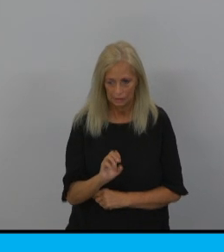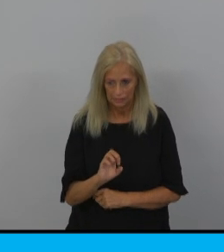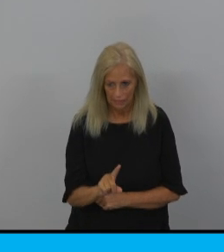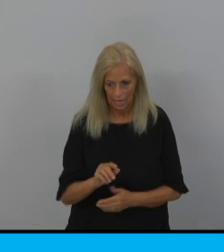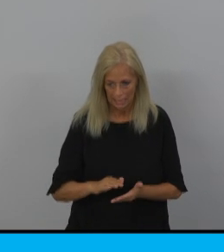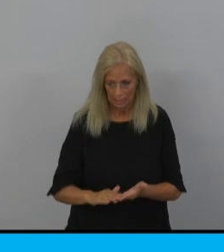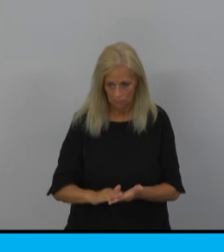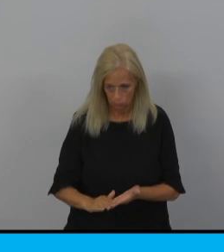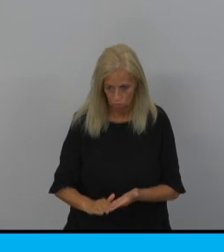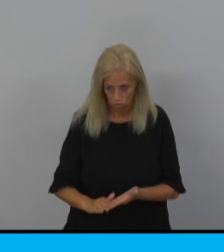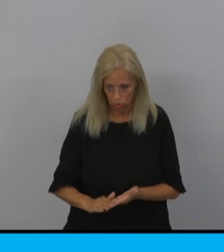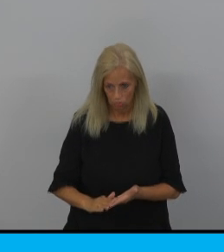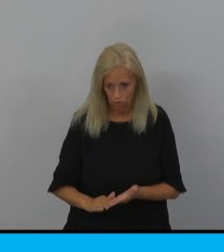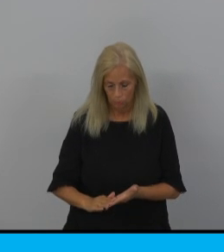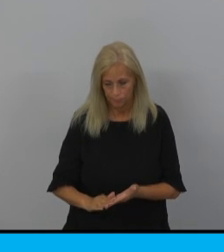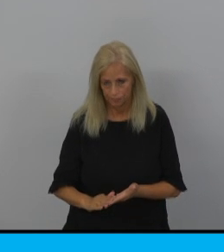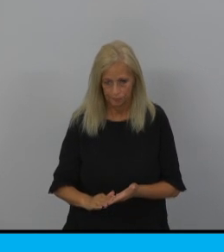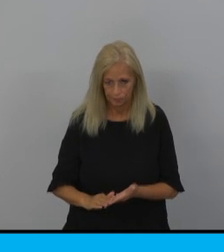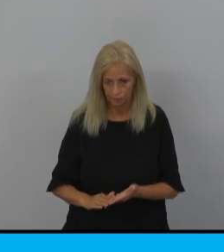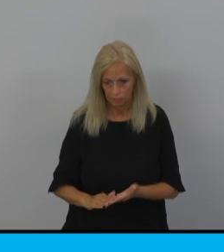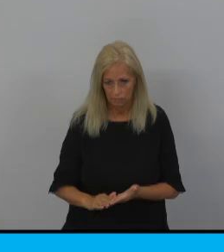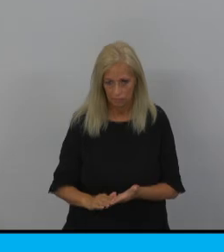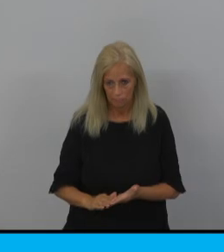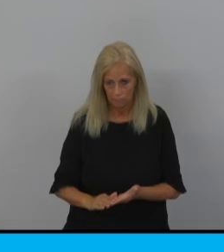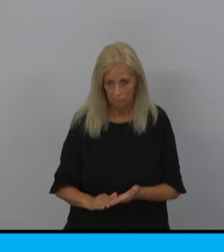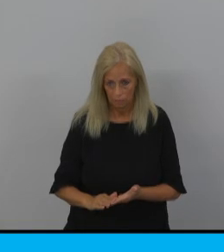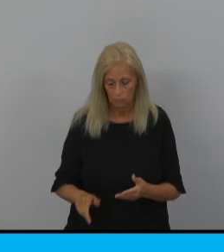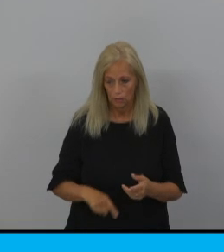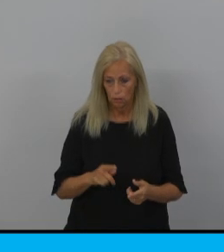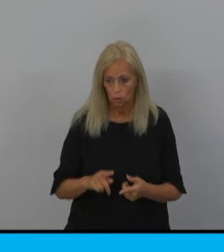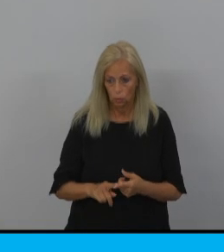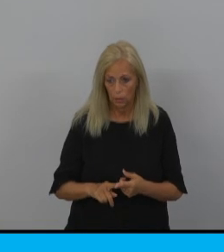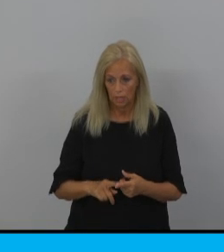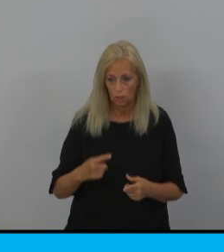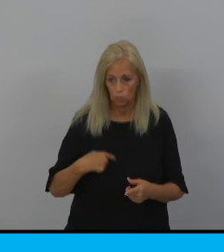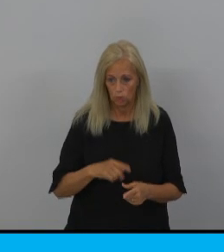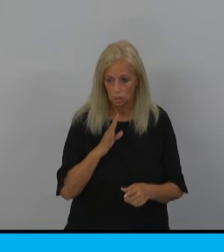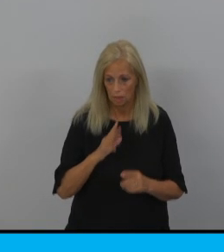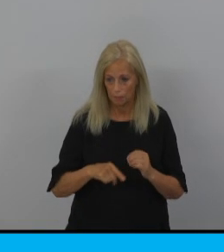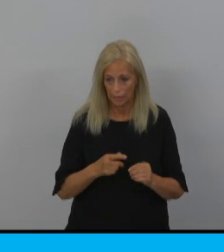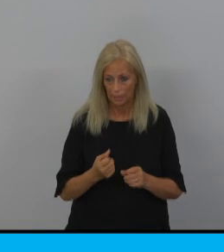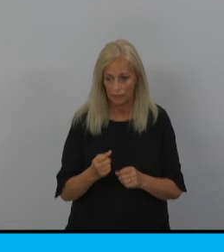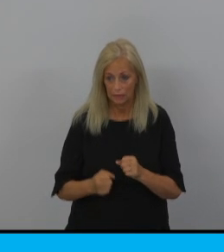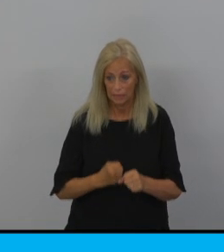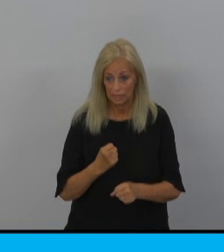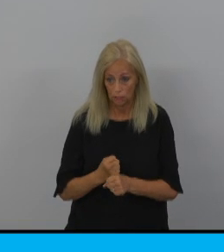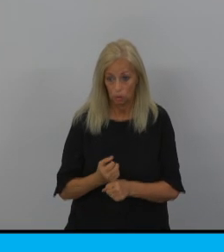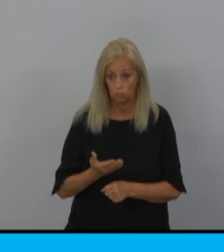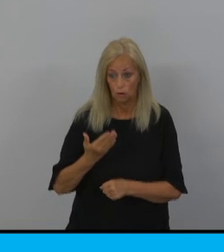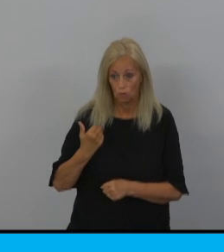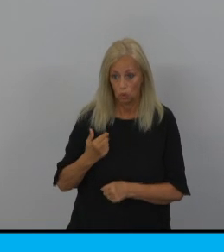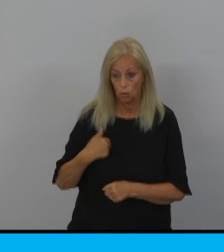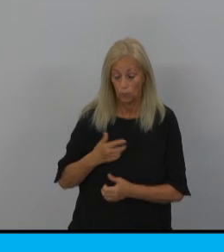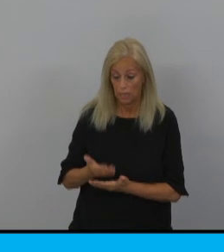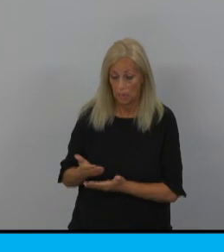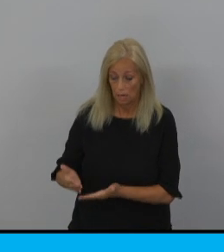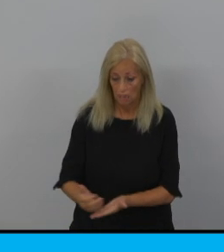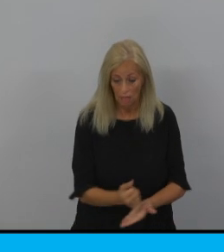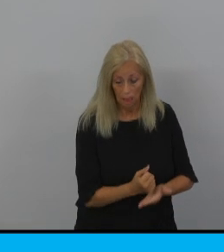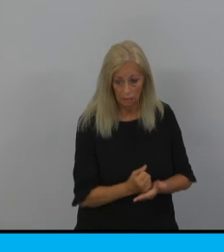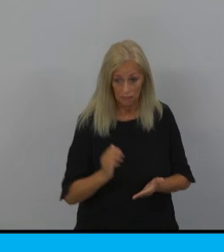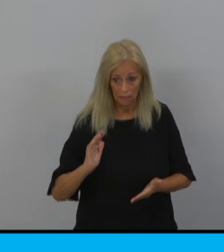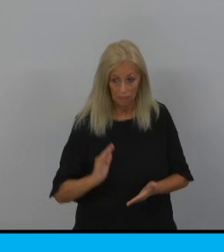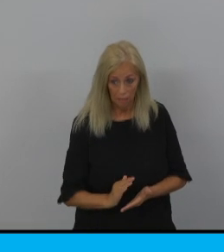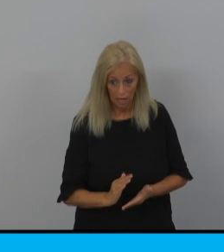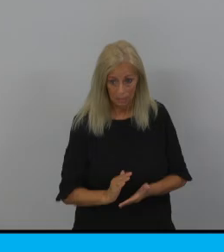that when we were adopting it the year before, we actually collected less and we